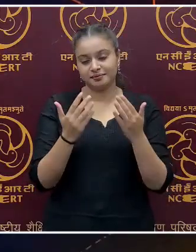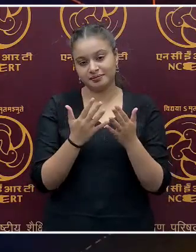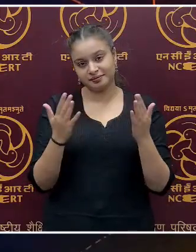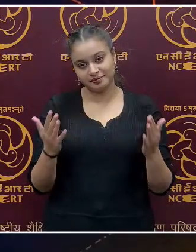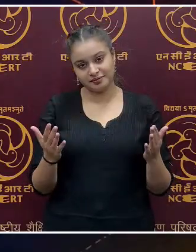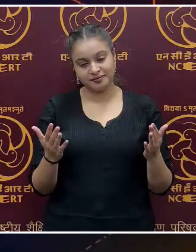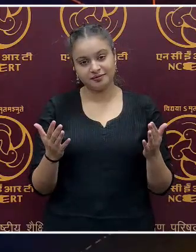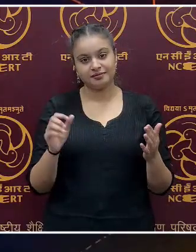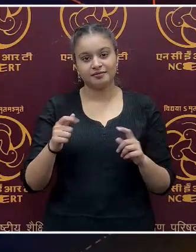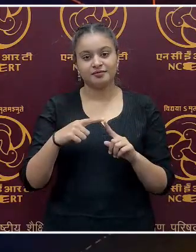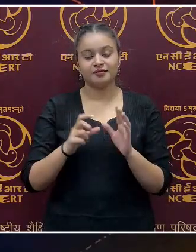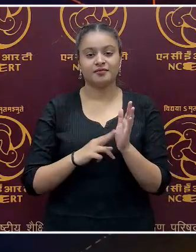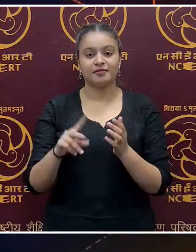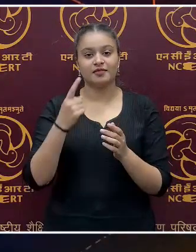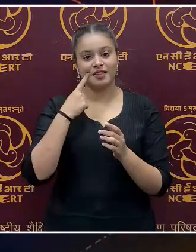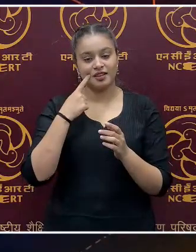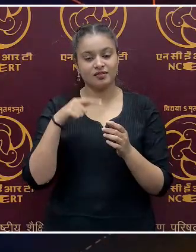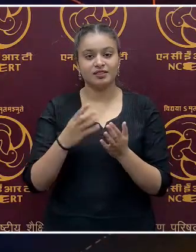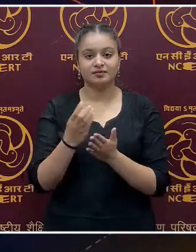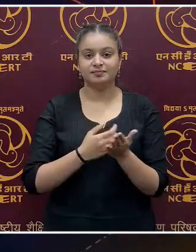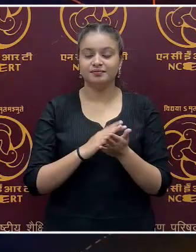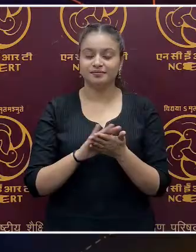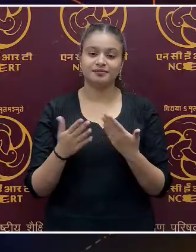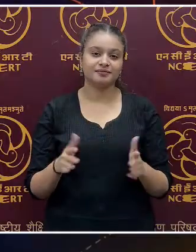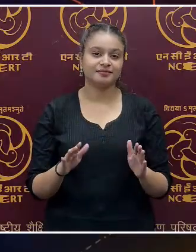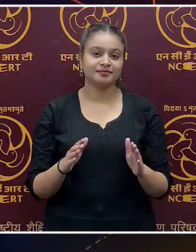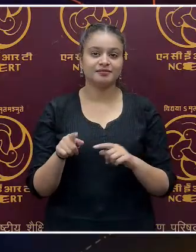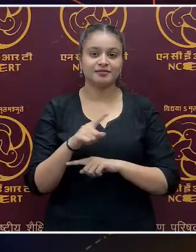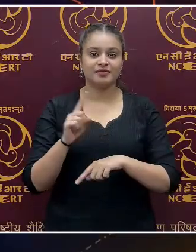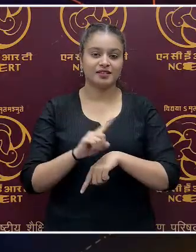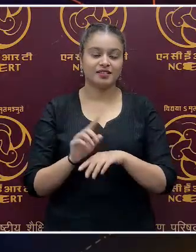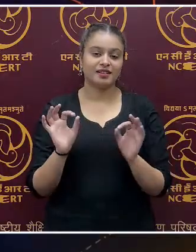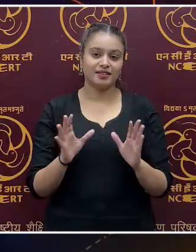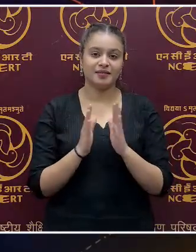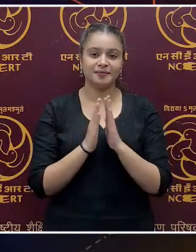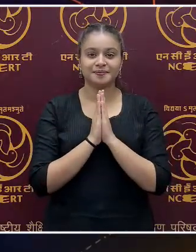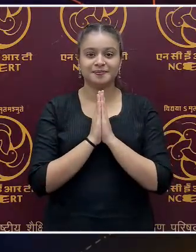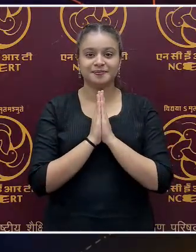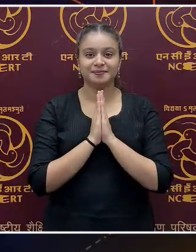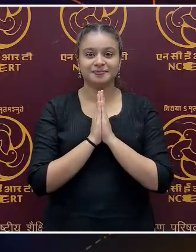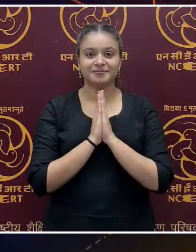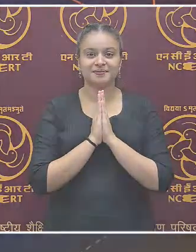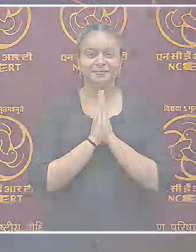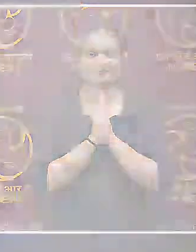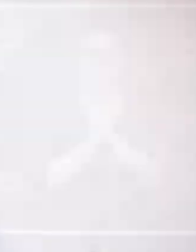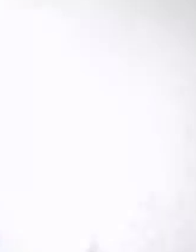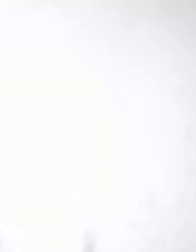much. I'm Tanvi Khurana, and now I'll take a leave of you. Have a great day ahead. Namaskar.